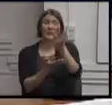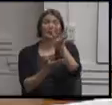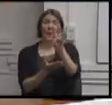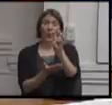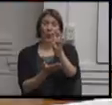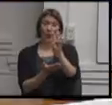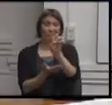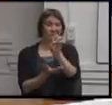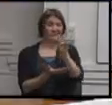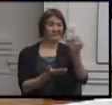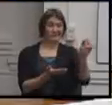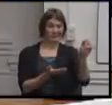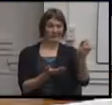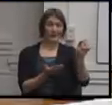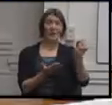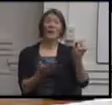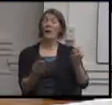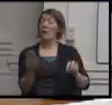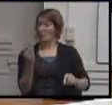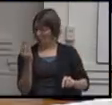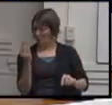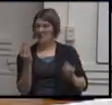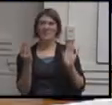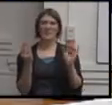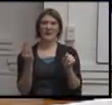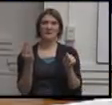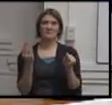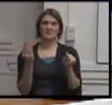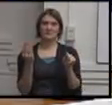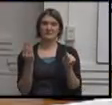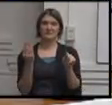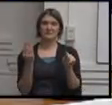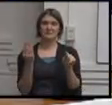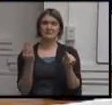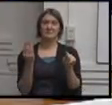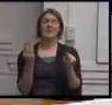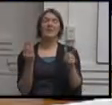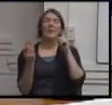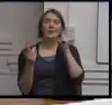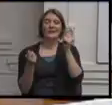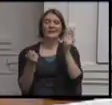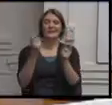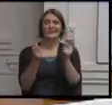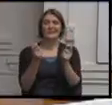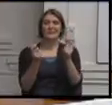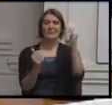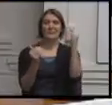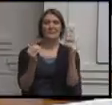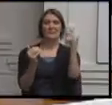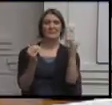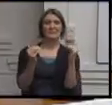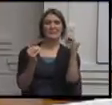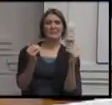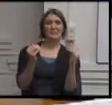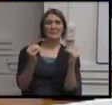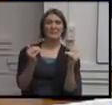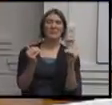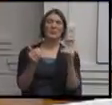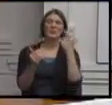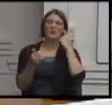$15,443,373 in the cover memo that was presented, and a little bit different number, about $18,000